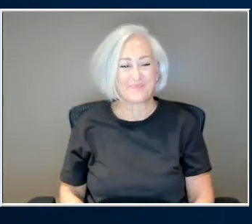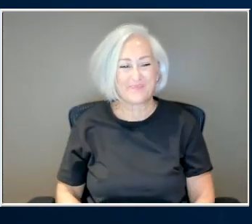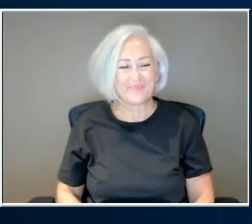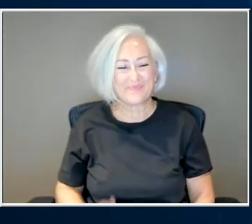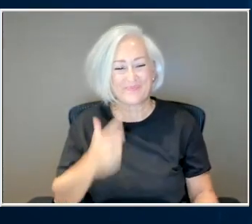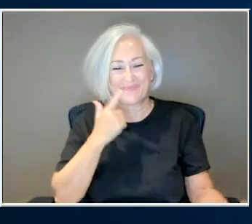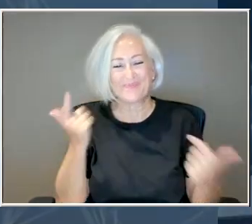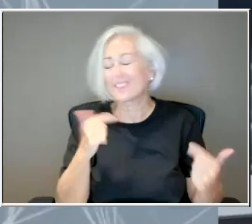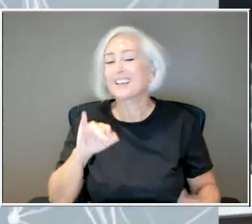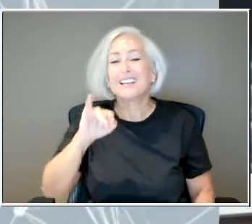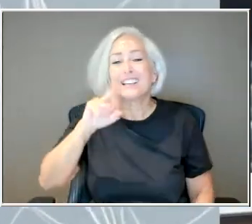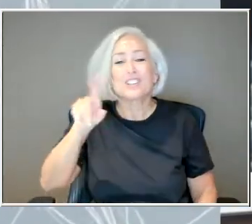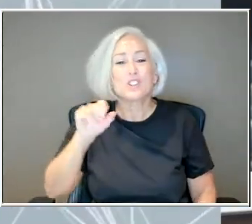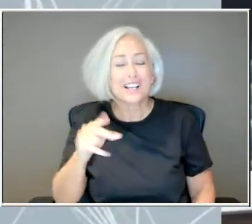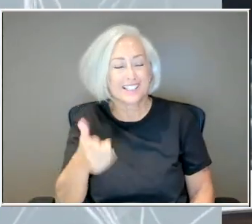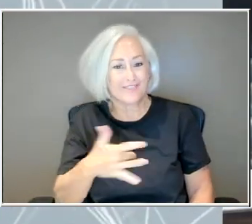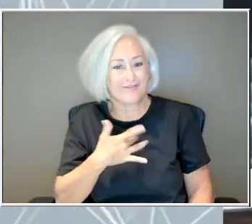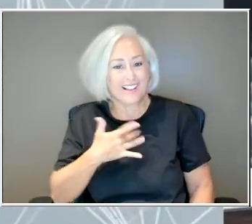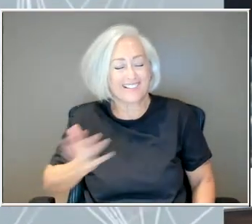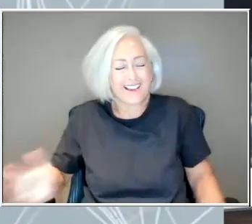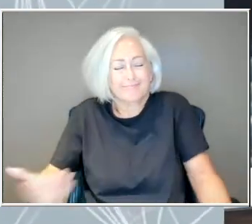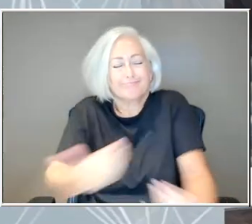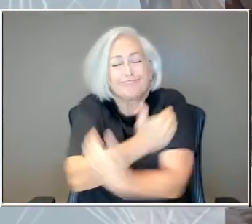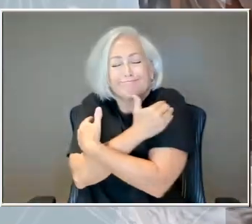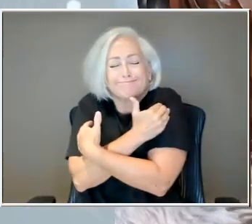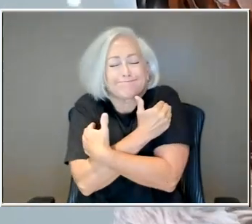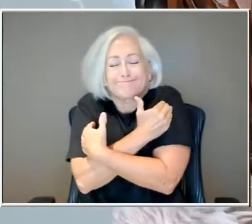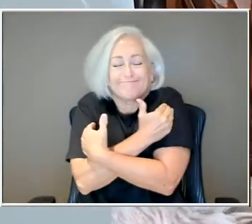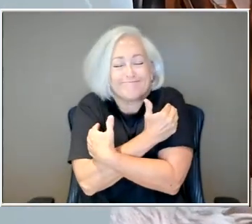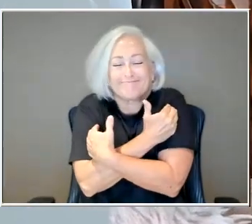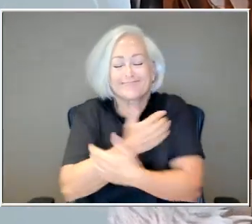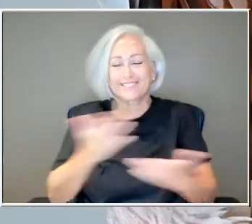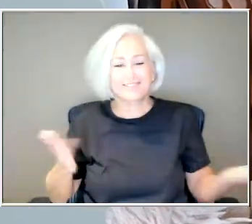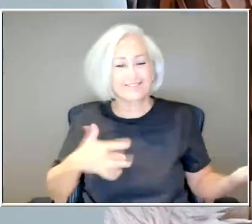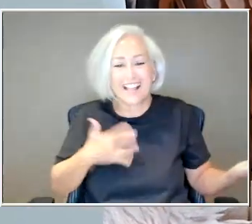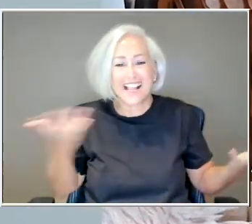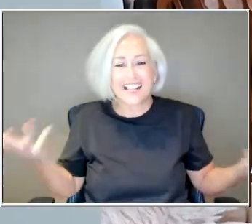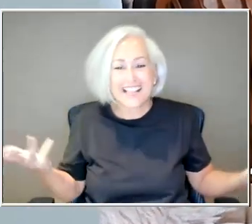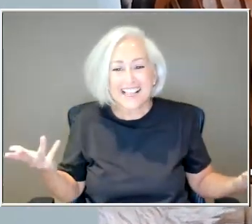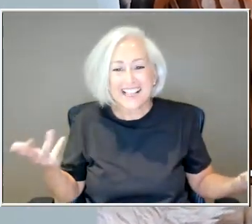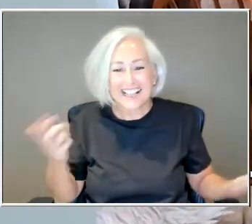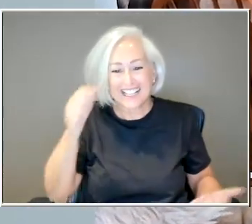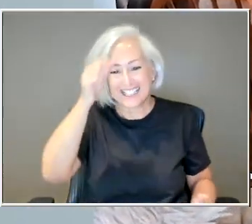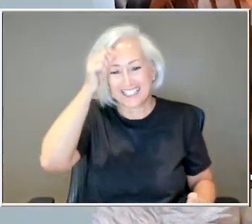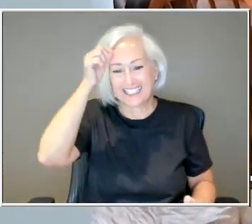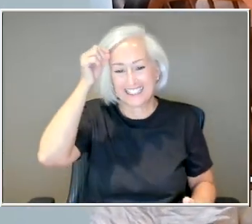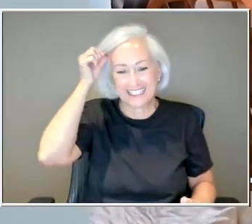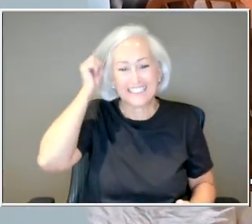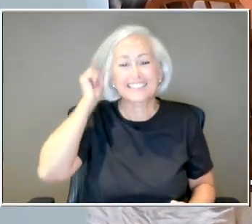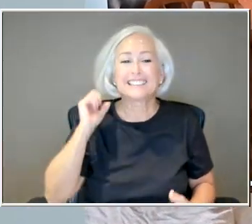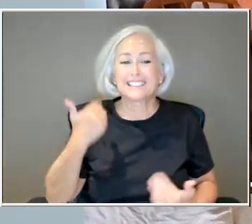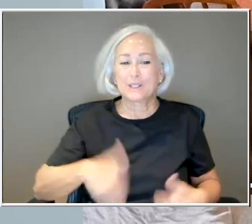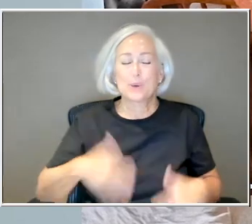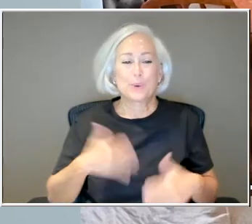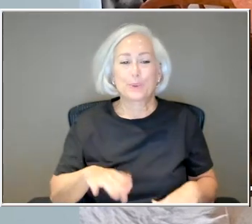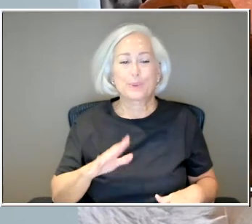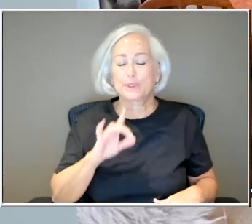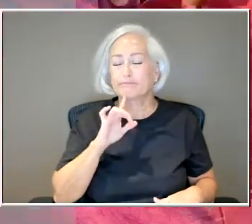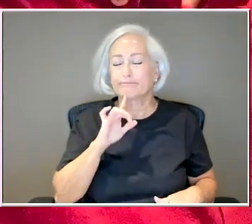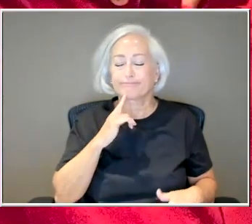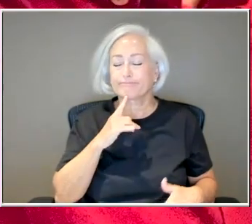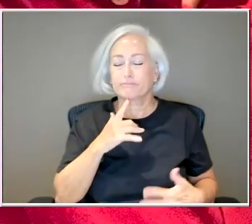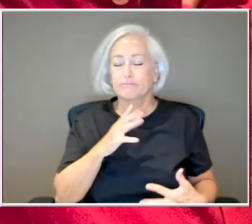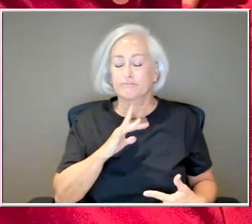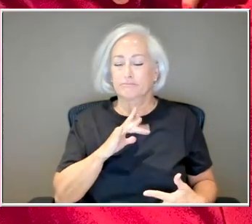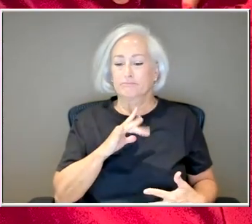was it like putting your arms around her like that? What was that feeling like? It was pretty surreal. Like she had